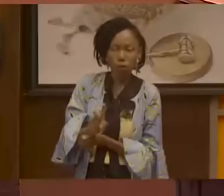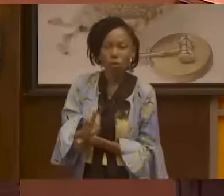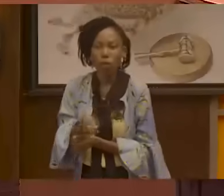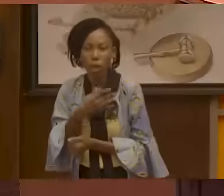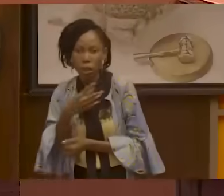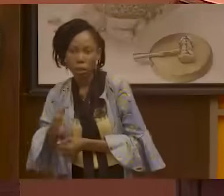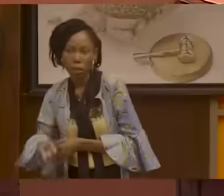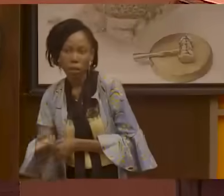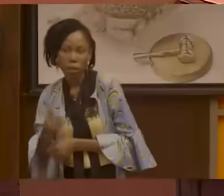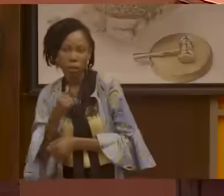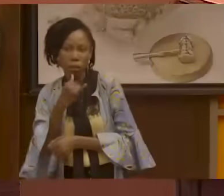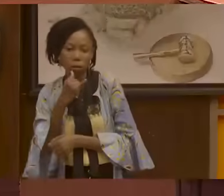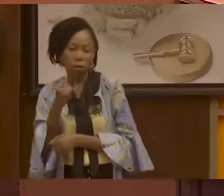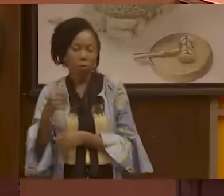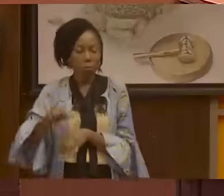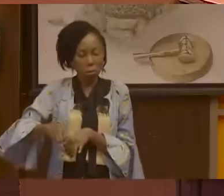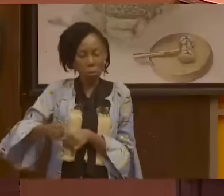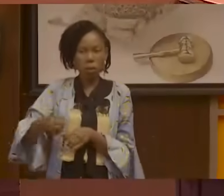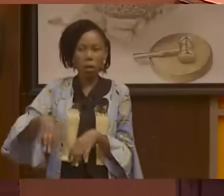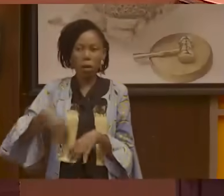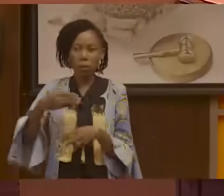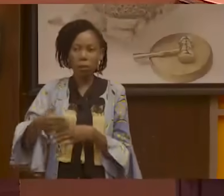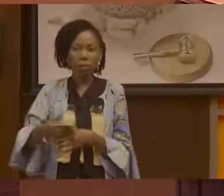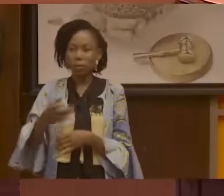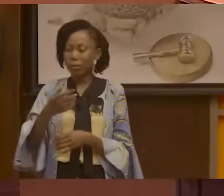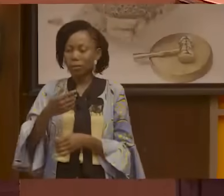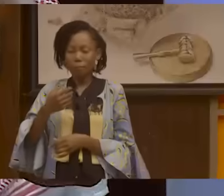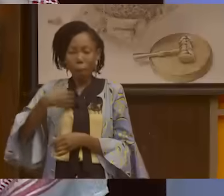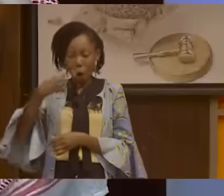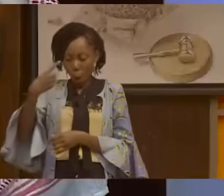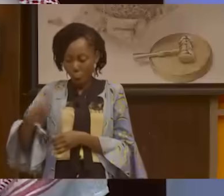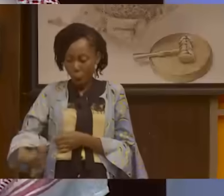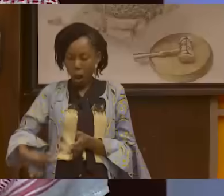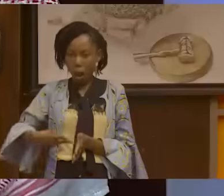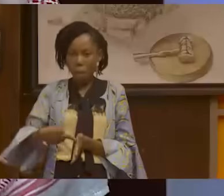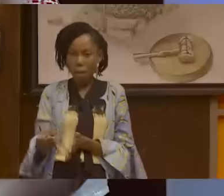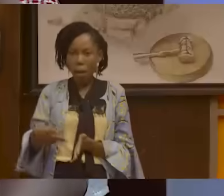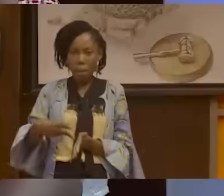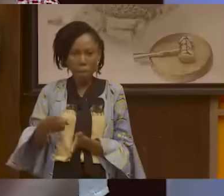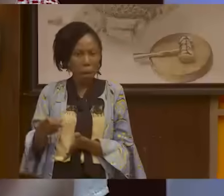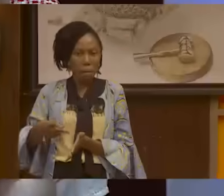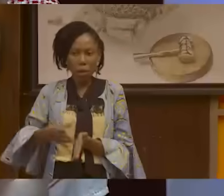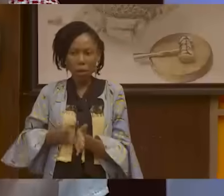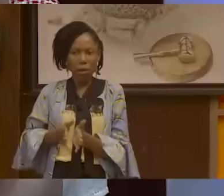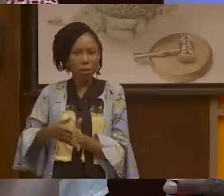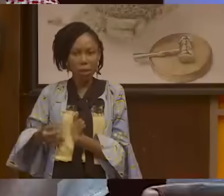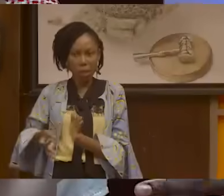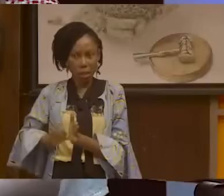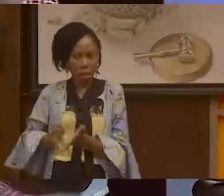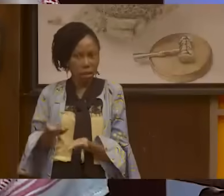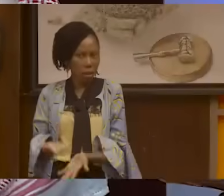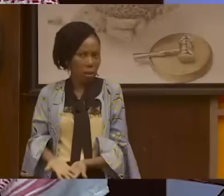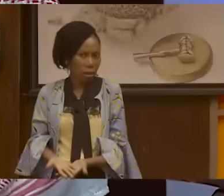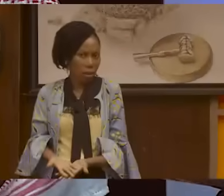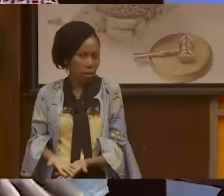then. So I've been paying school fee. I never bothered him for anything. But he took my case to the welfare that I denied him of seeing the